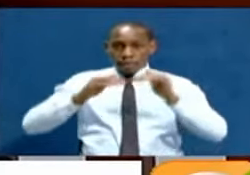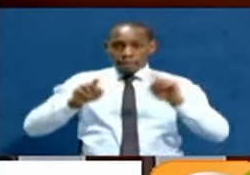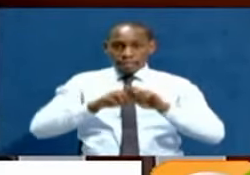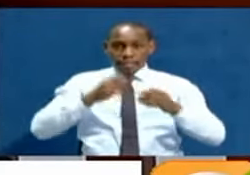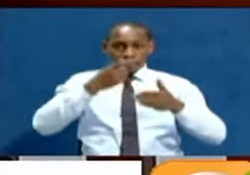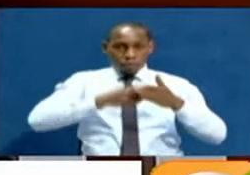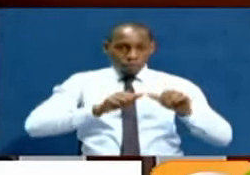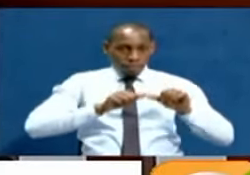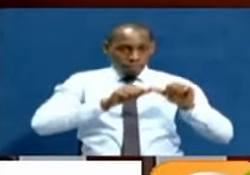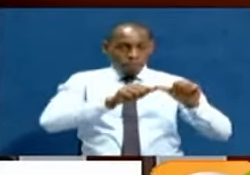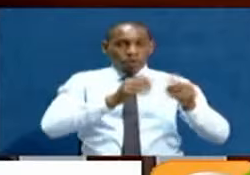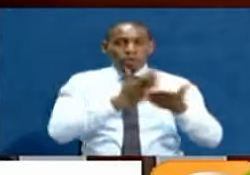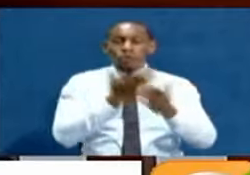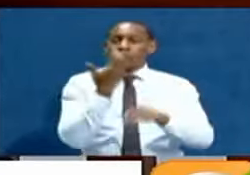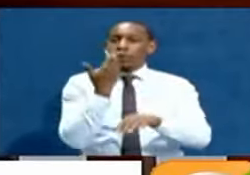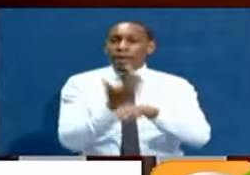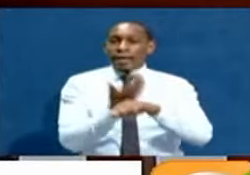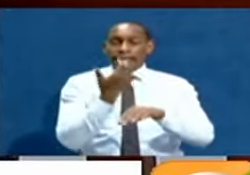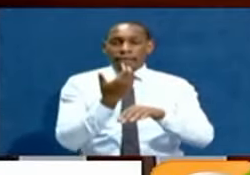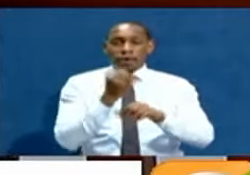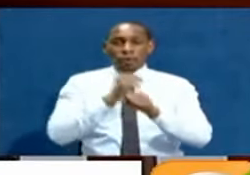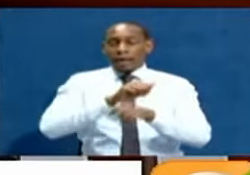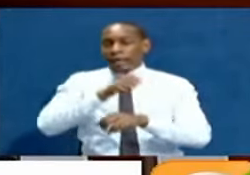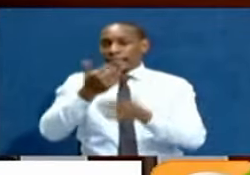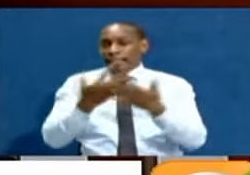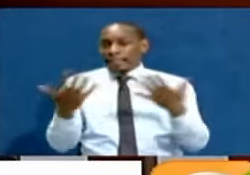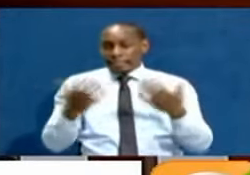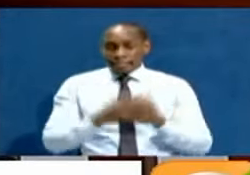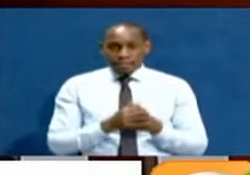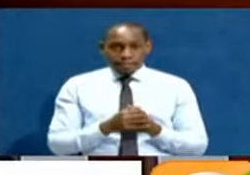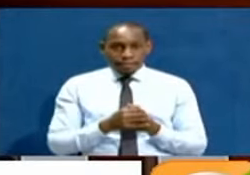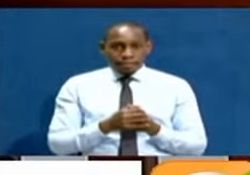costs, it's very difficult to do anything else. I mean,